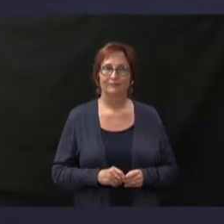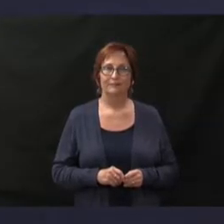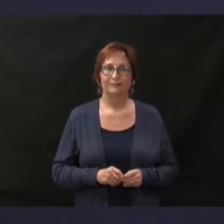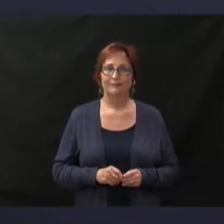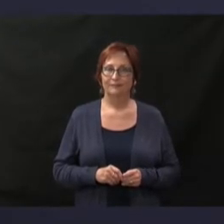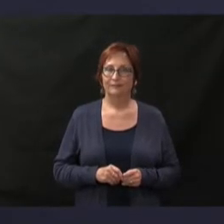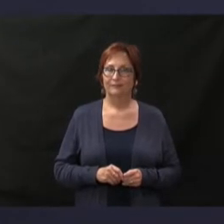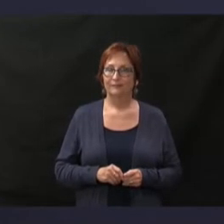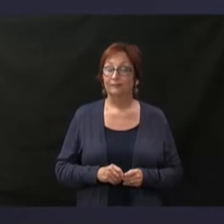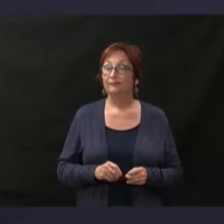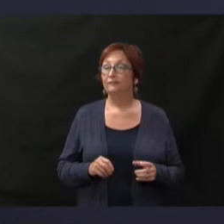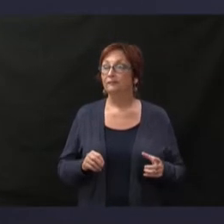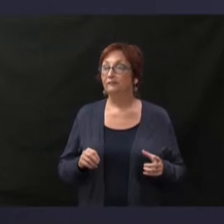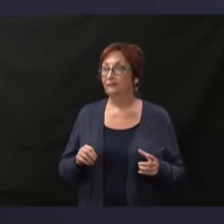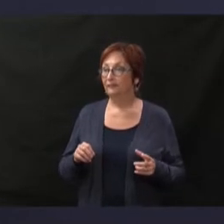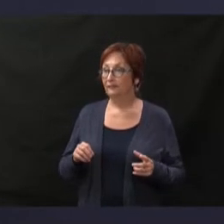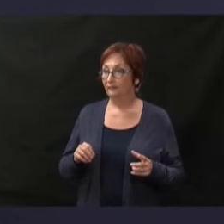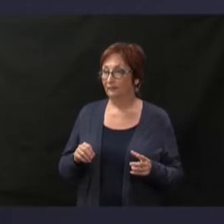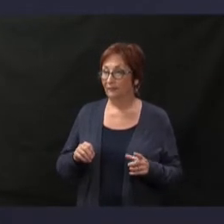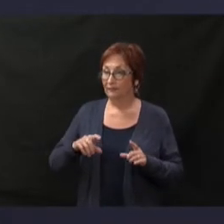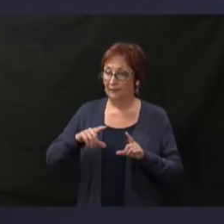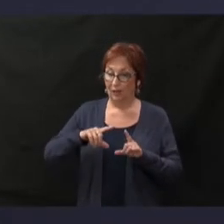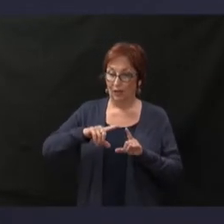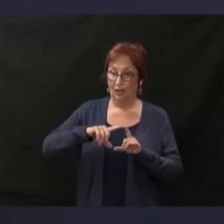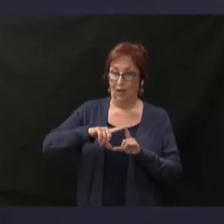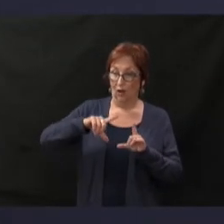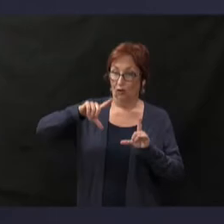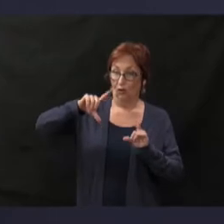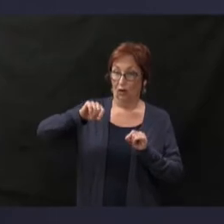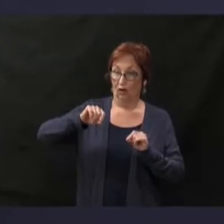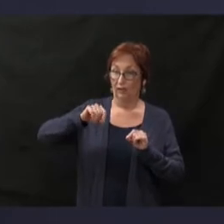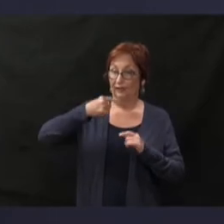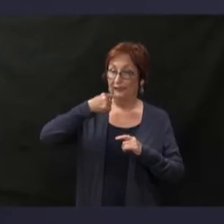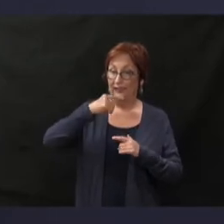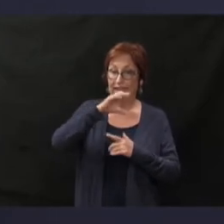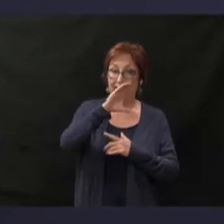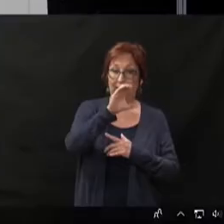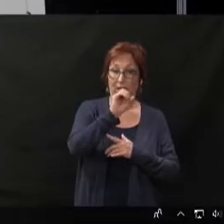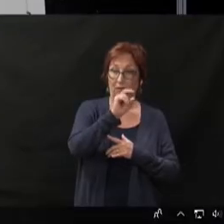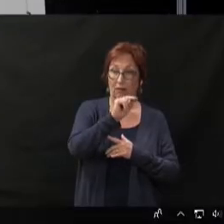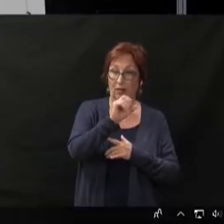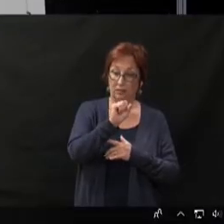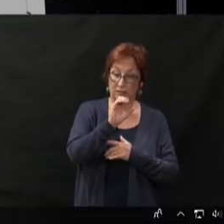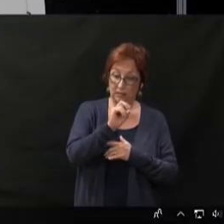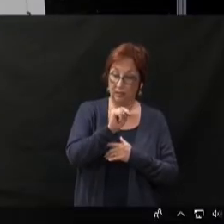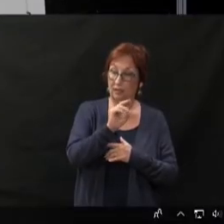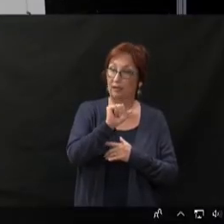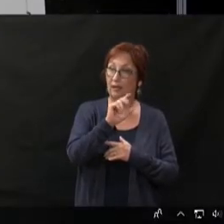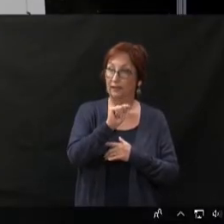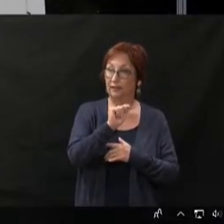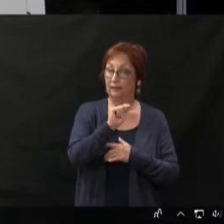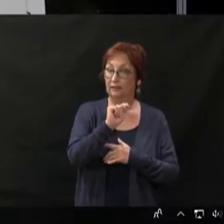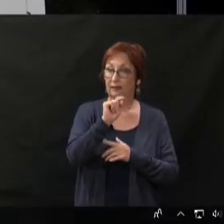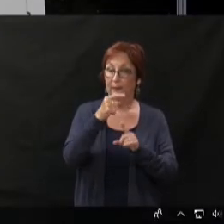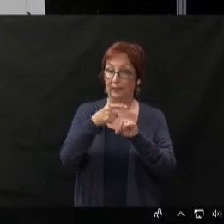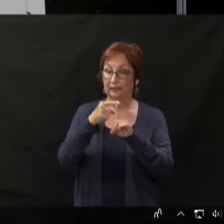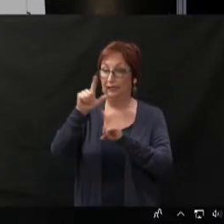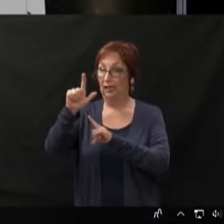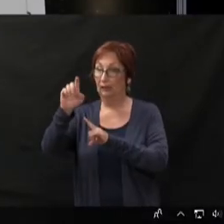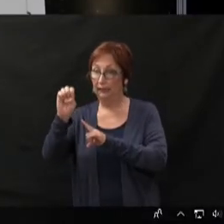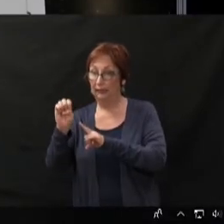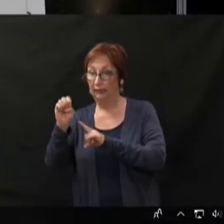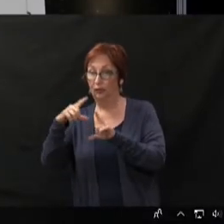Okay, if you would take out your consonant LE syllable card and this, and let's take, I think we